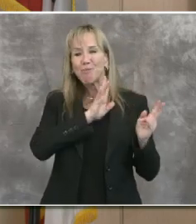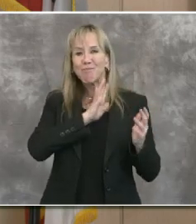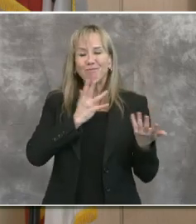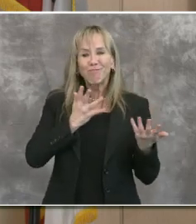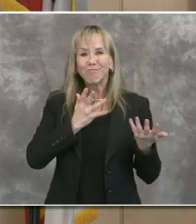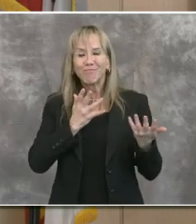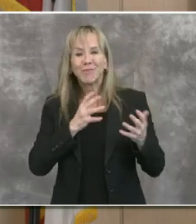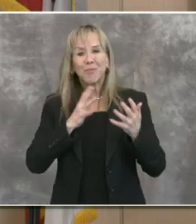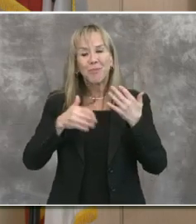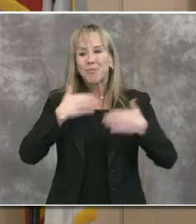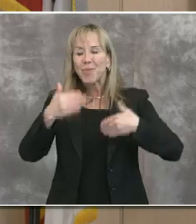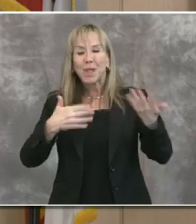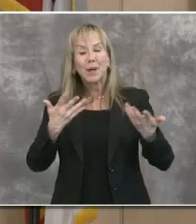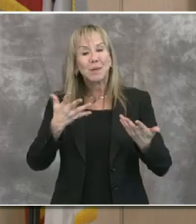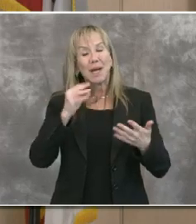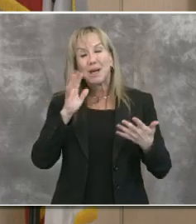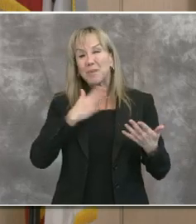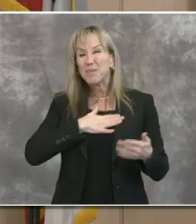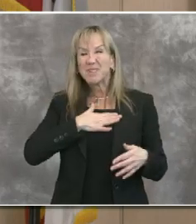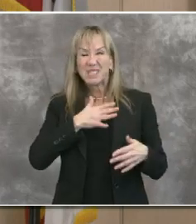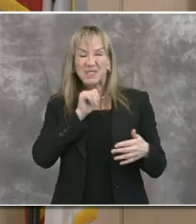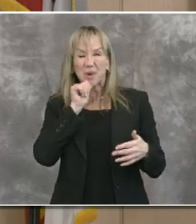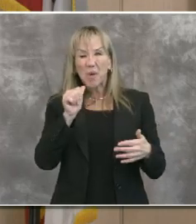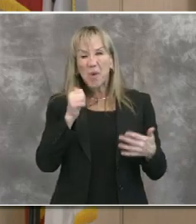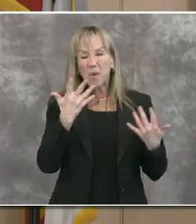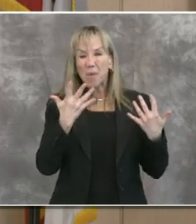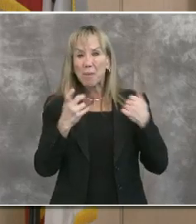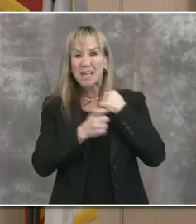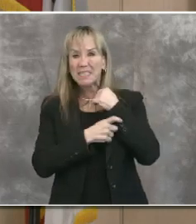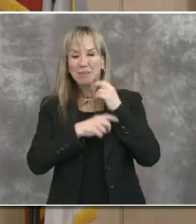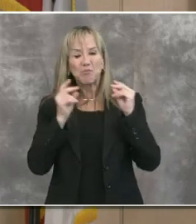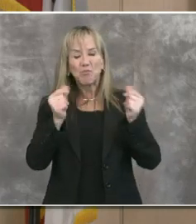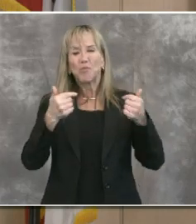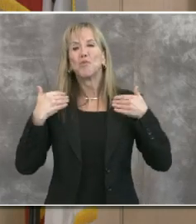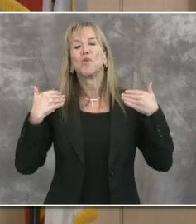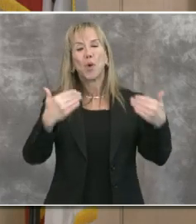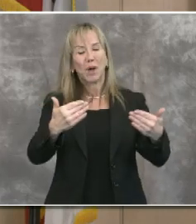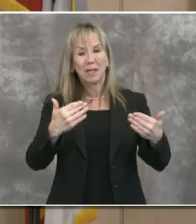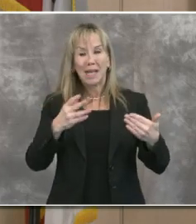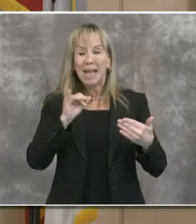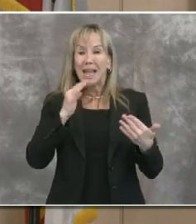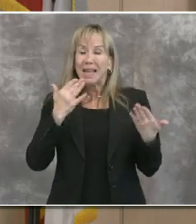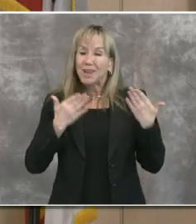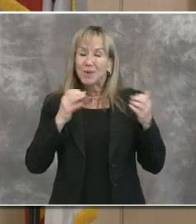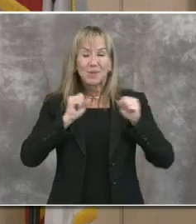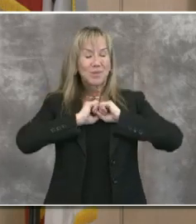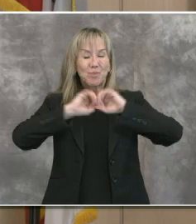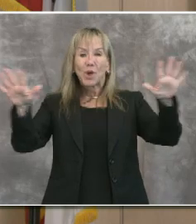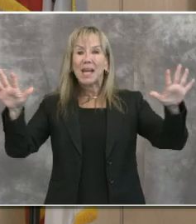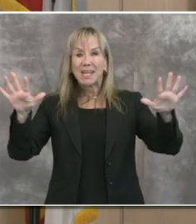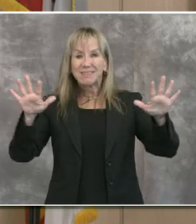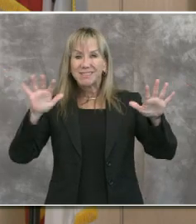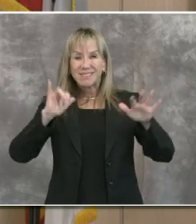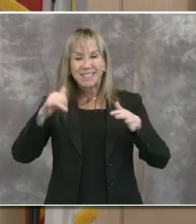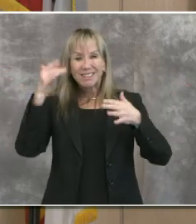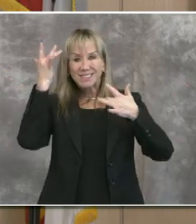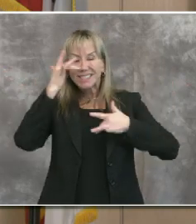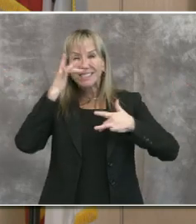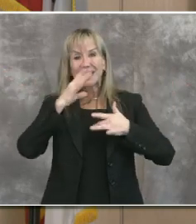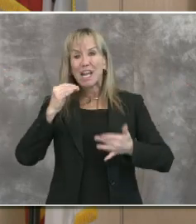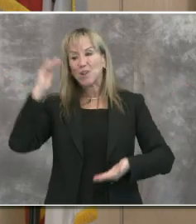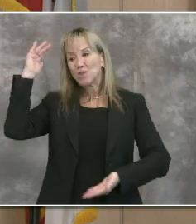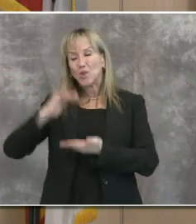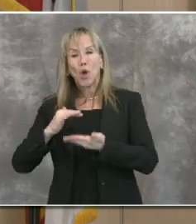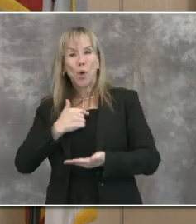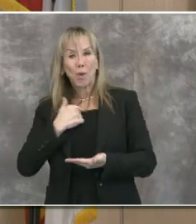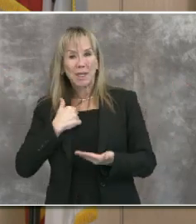the temptation of impulsive action that is merely going to spread this disease and slow our ability as a region to recover. And